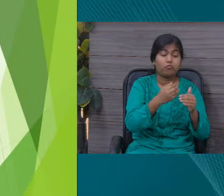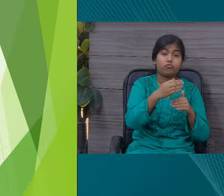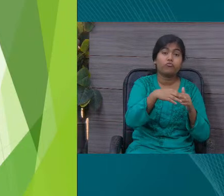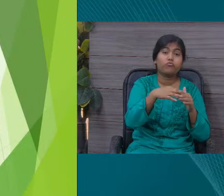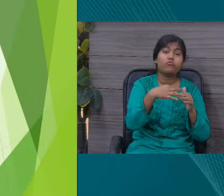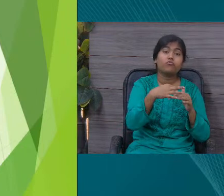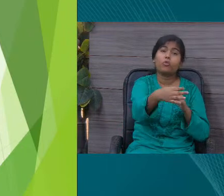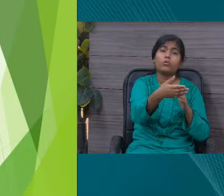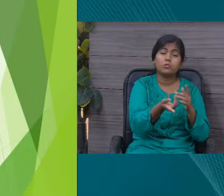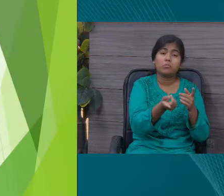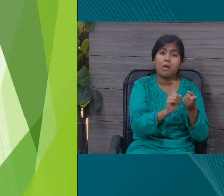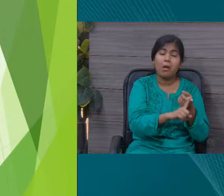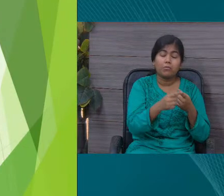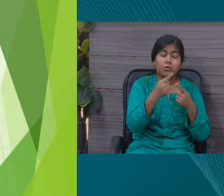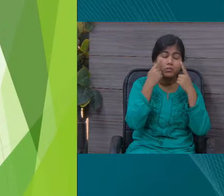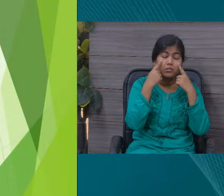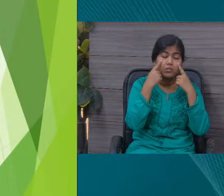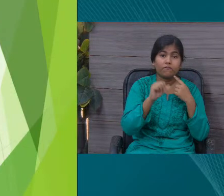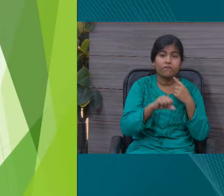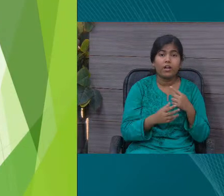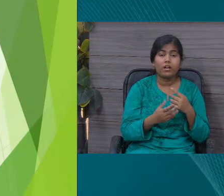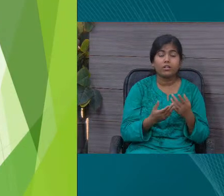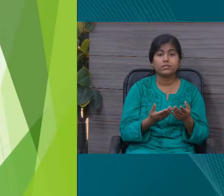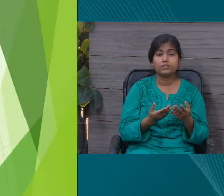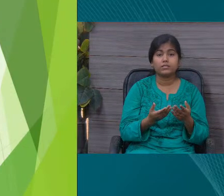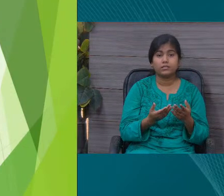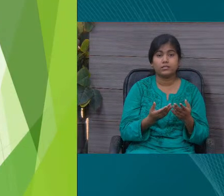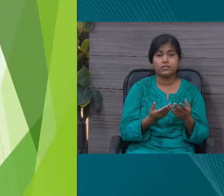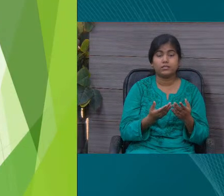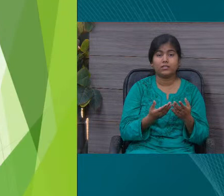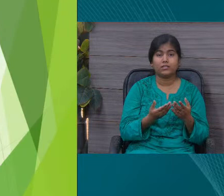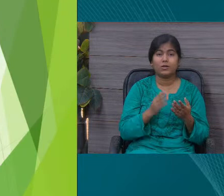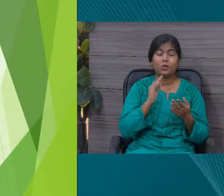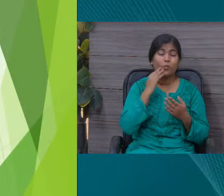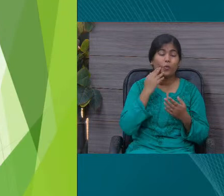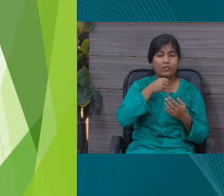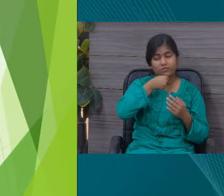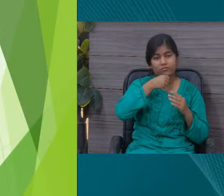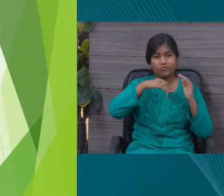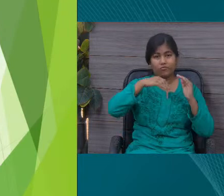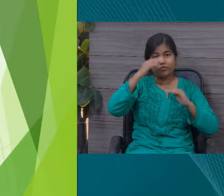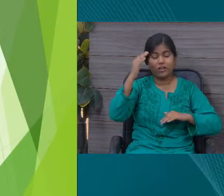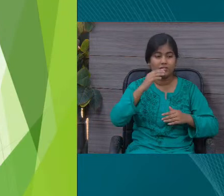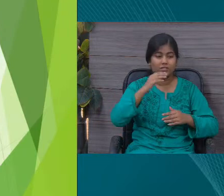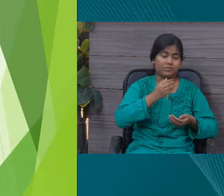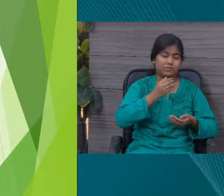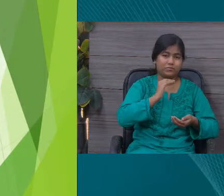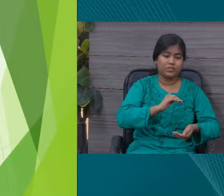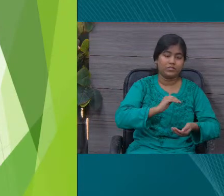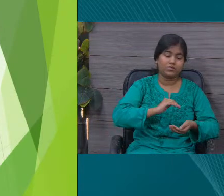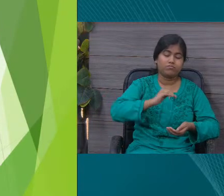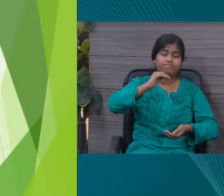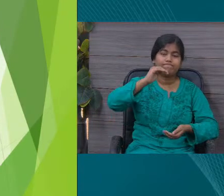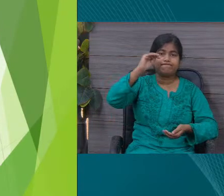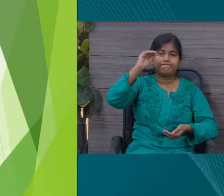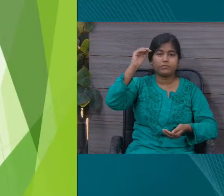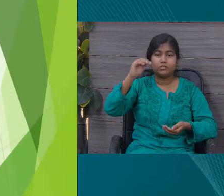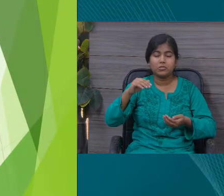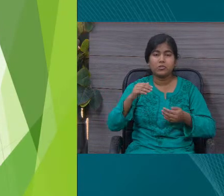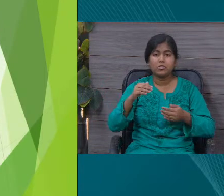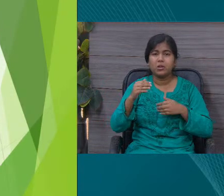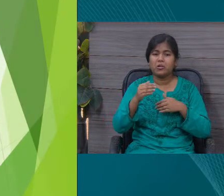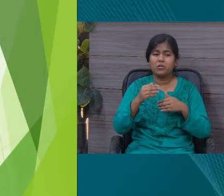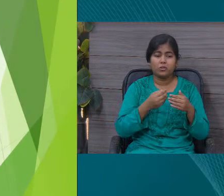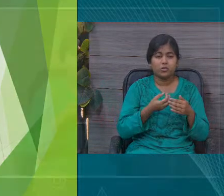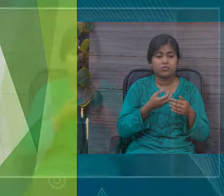same happens with adults also. And when they enter adulthood, because they work in very close capacity, there is no